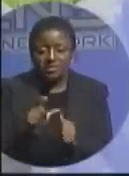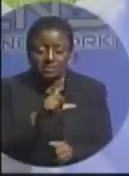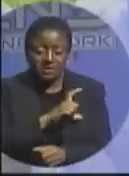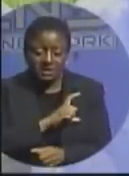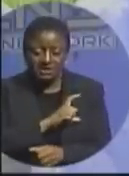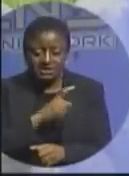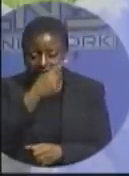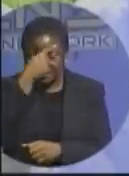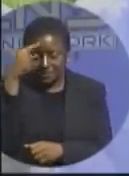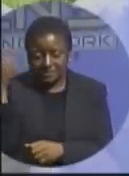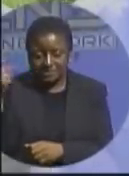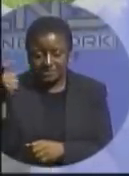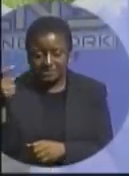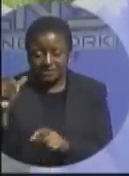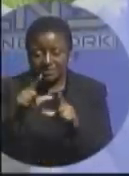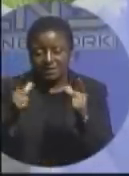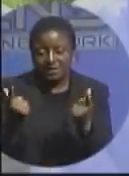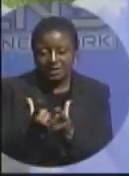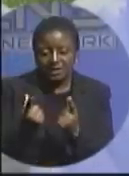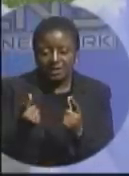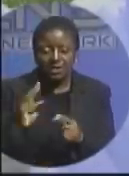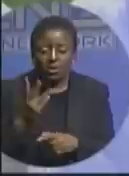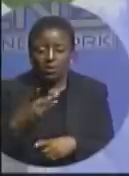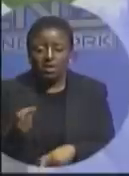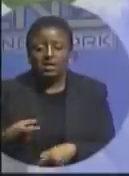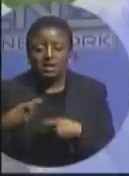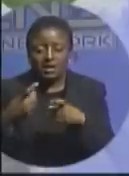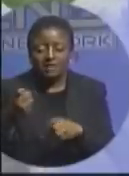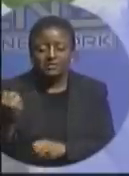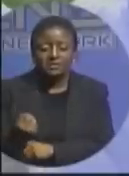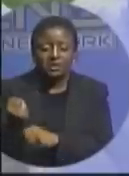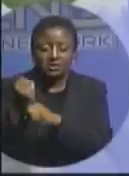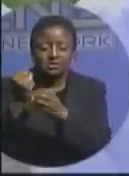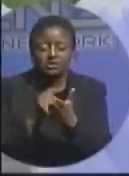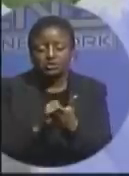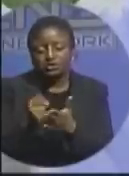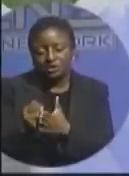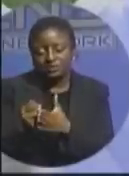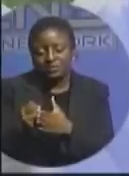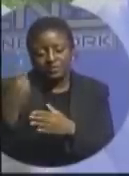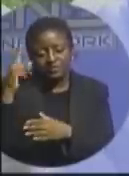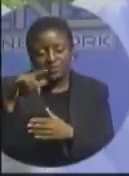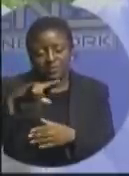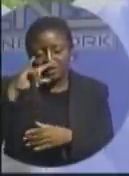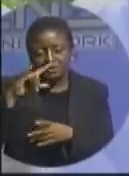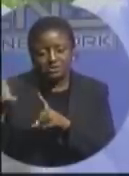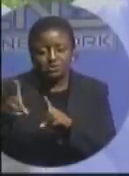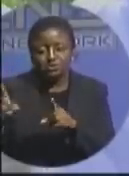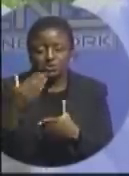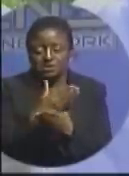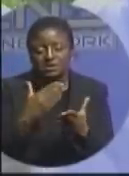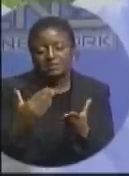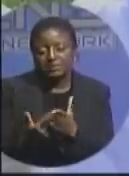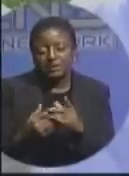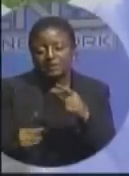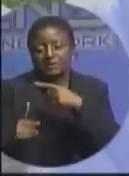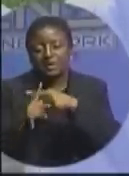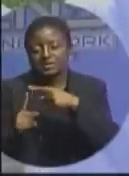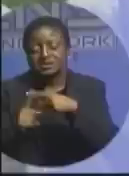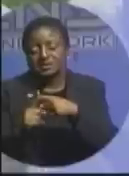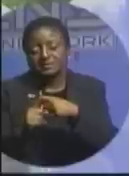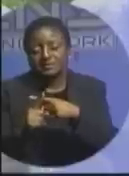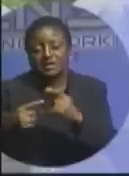provided sponsorship to ensure that those kids got an opportunity to do something positive. And we see this as